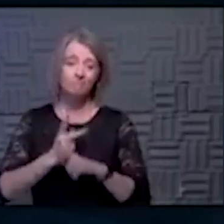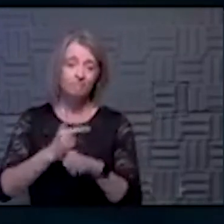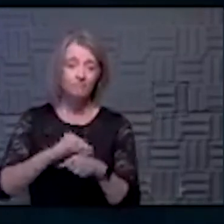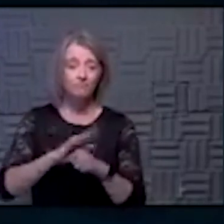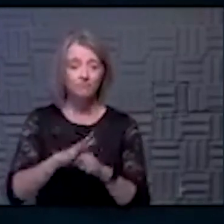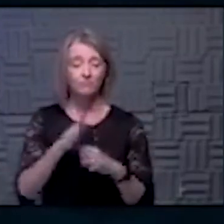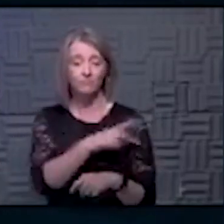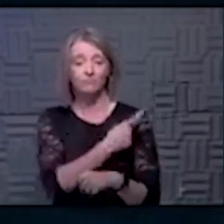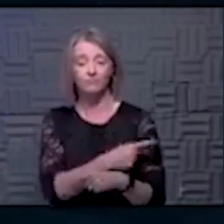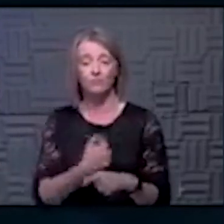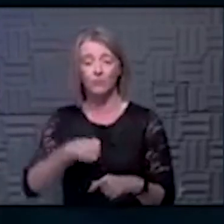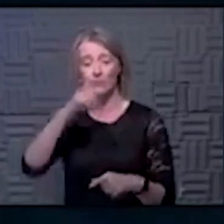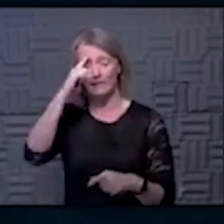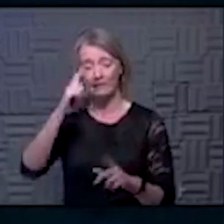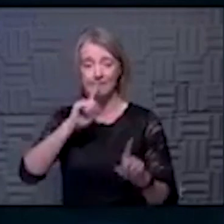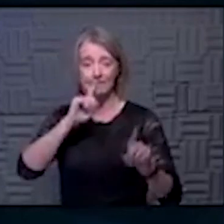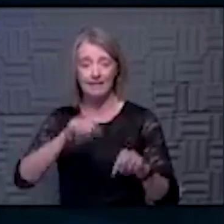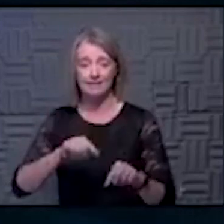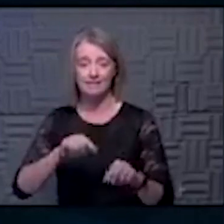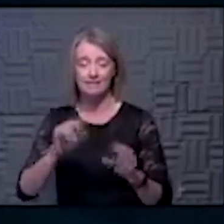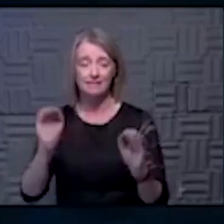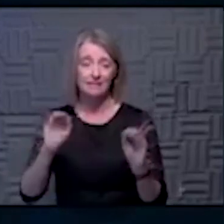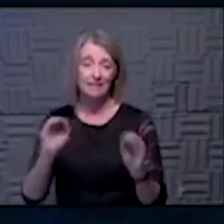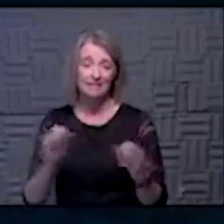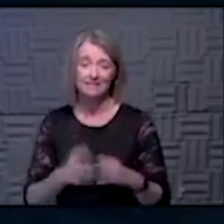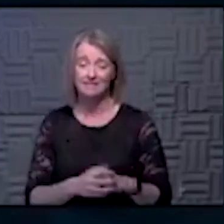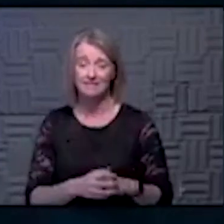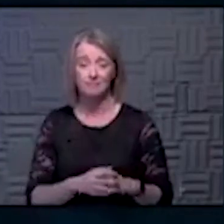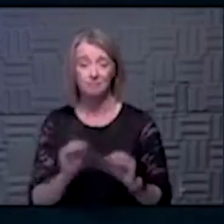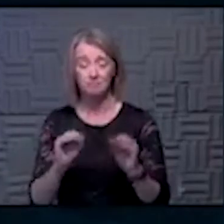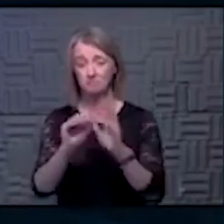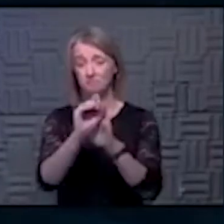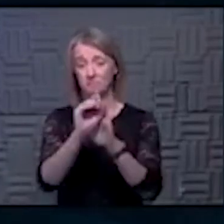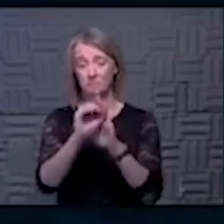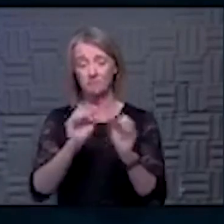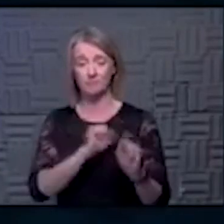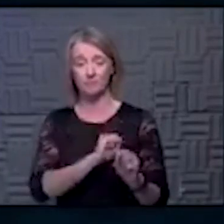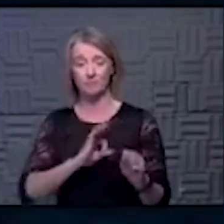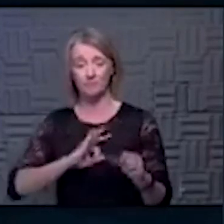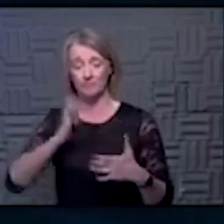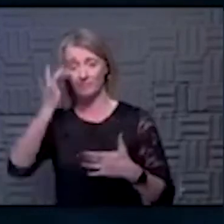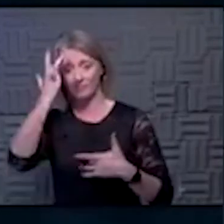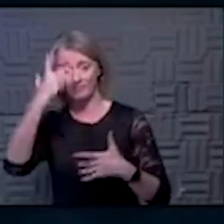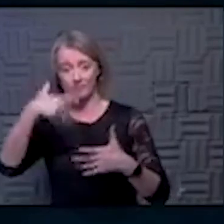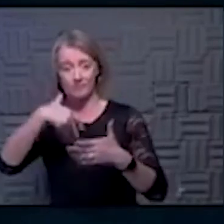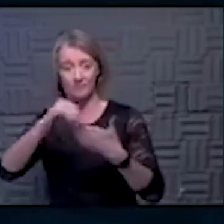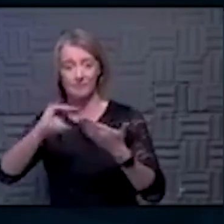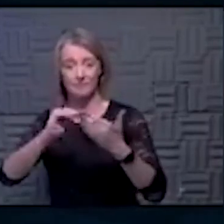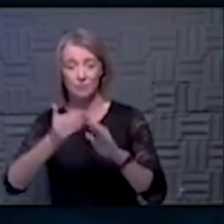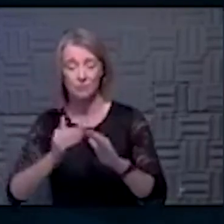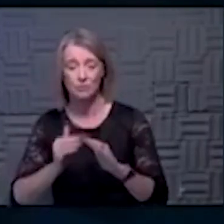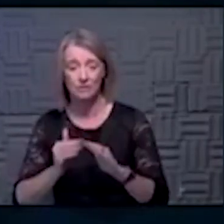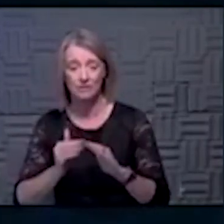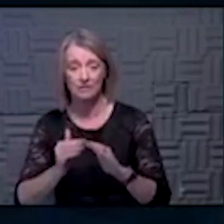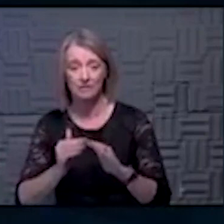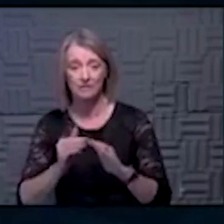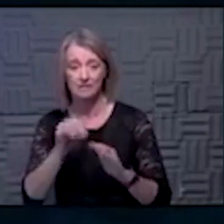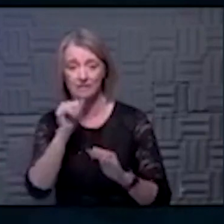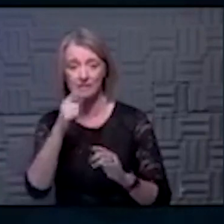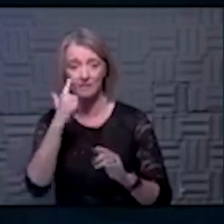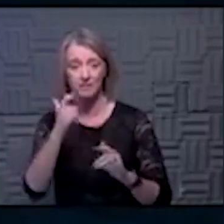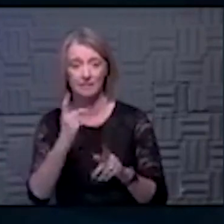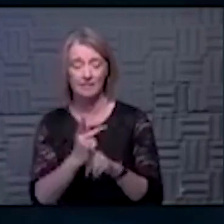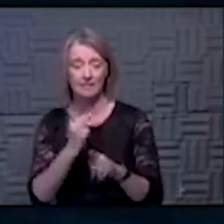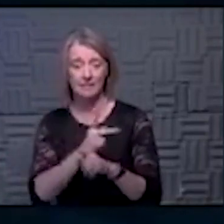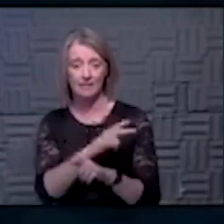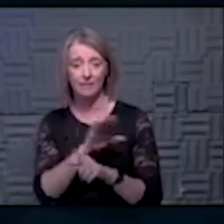patient? We think the answer is virtually none. It may be zero. Our staff get sick because they go out in the community. It's not because they're taking care of